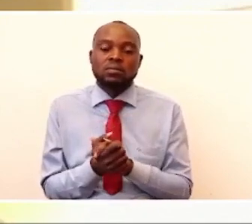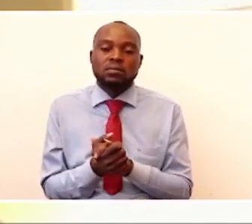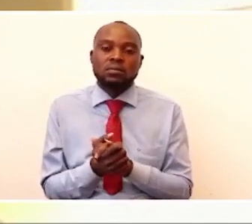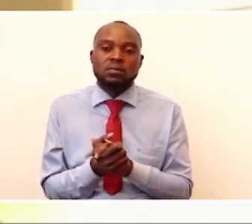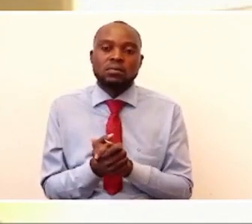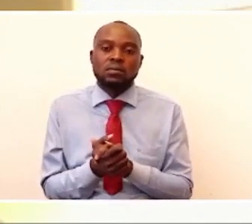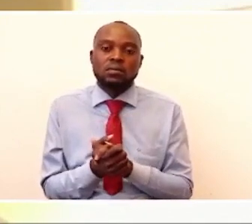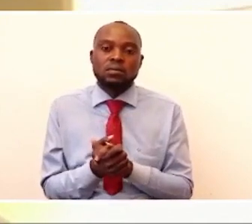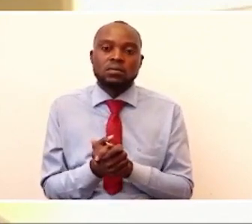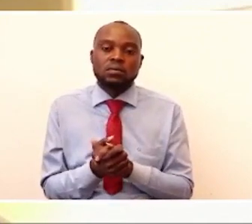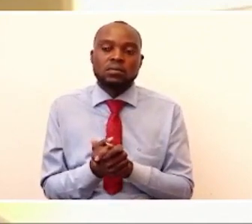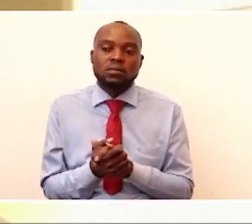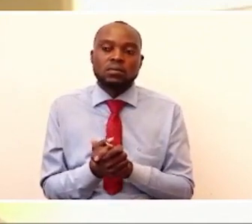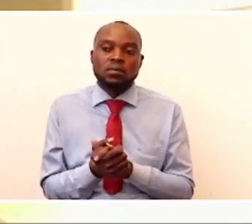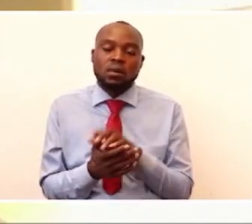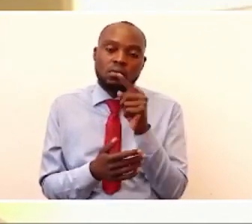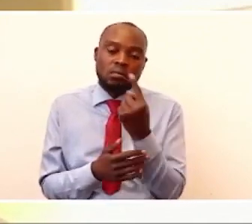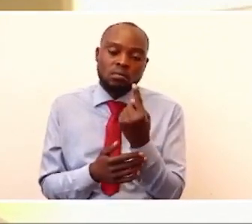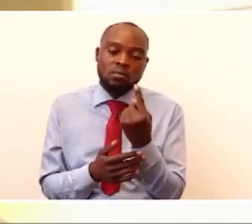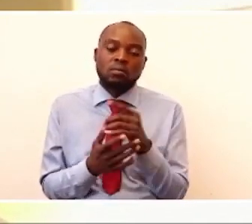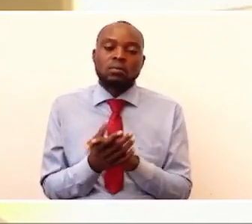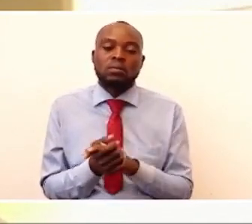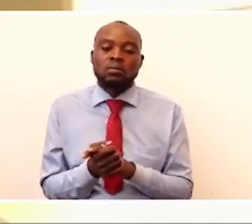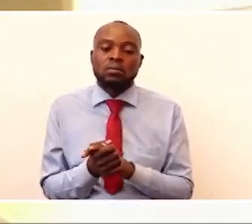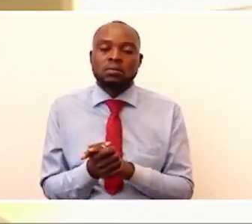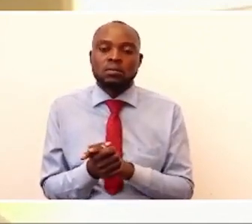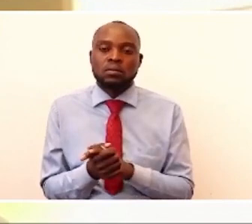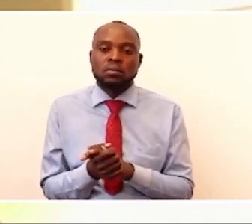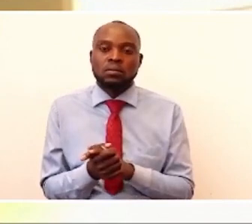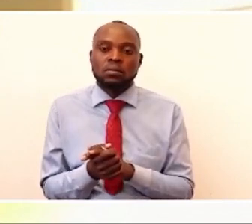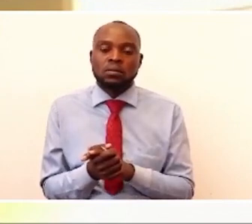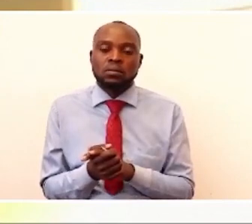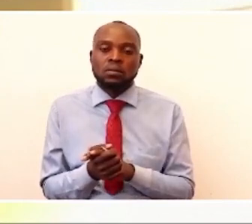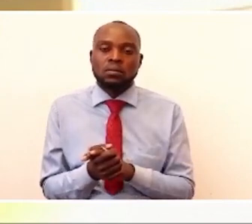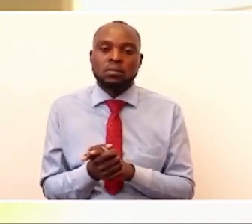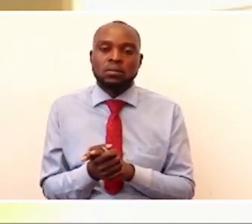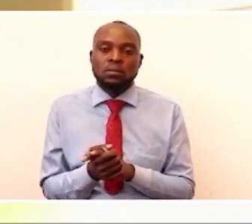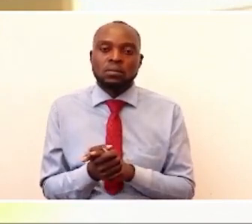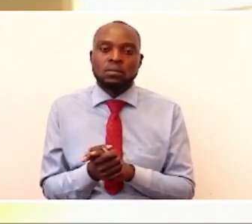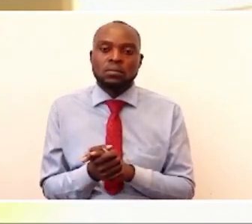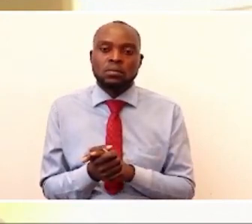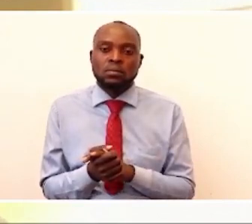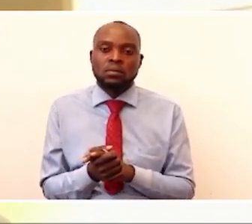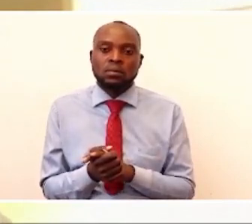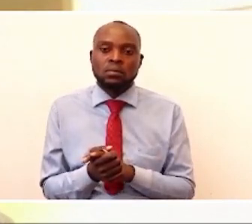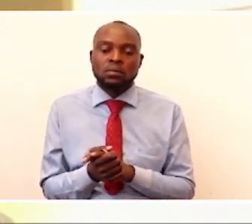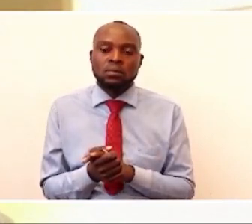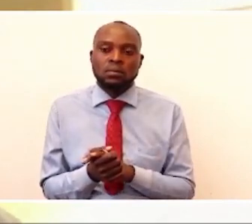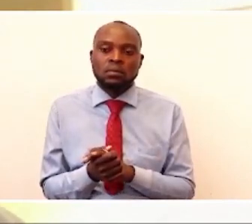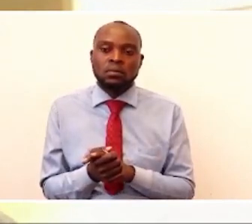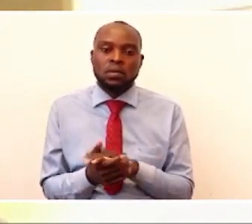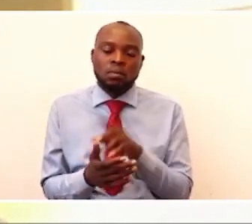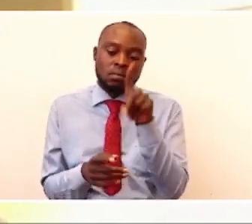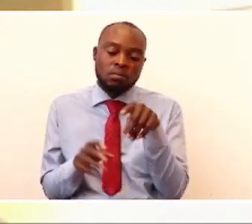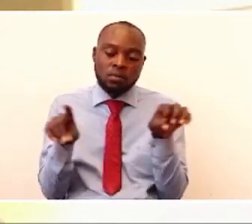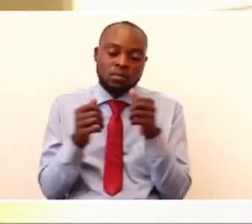in the agenda. One is the region ready? Well, there, I have some slides. I'm not sure how easy it is to